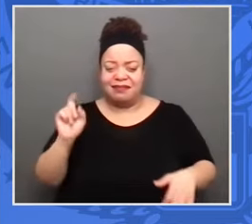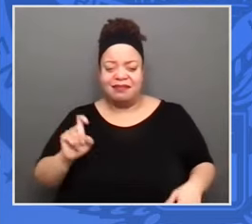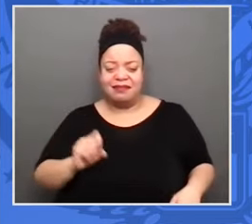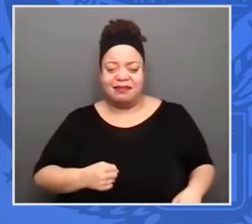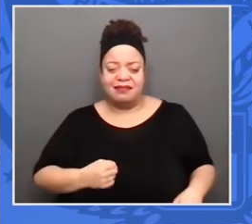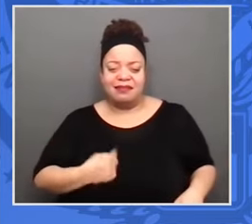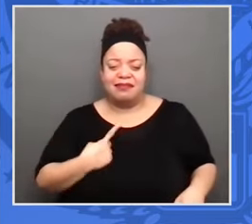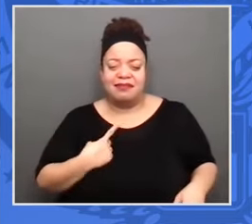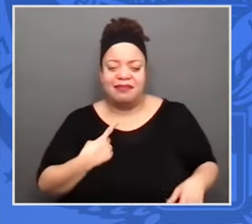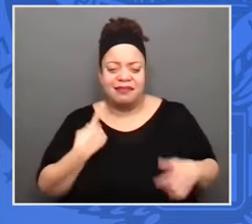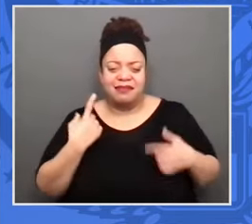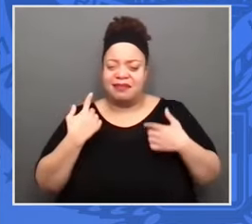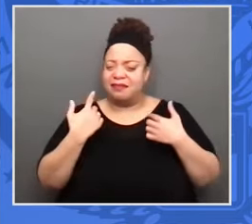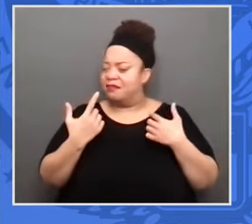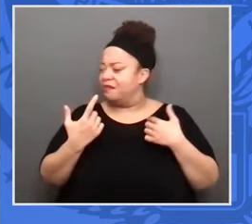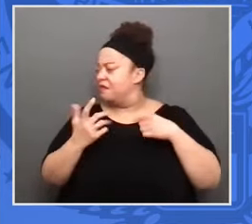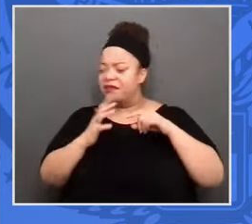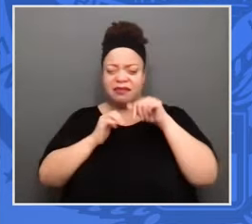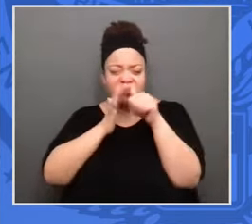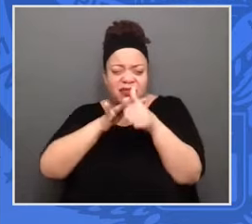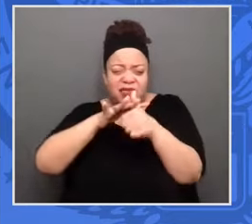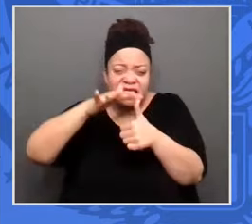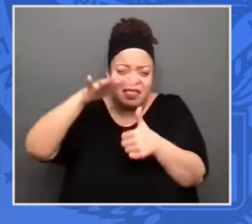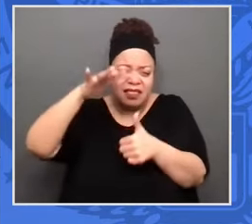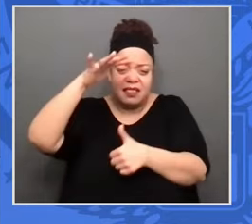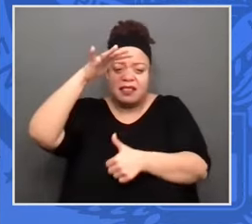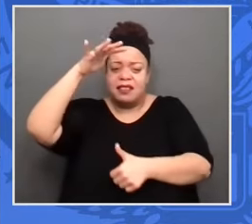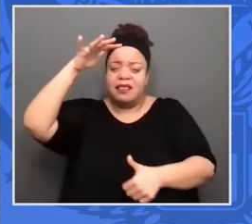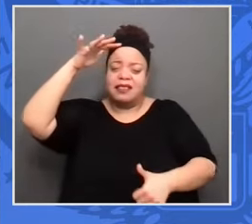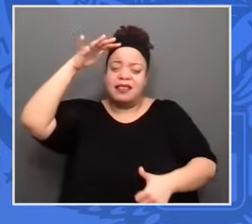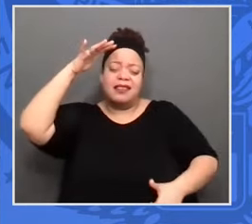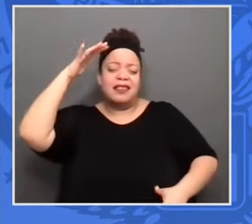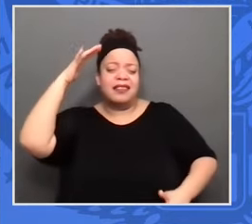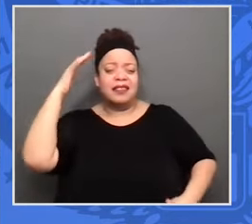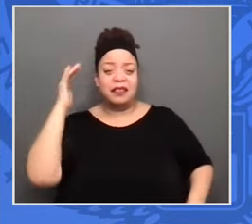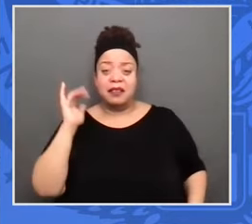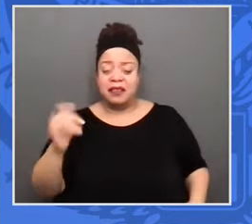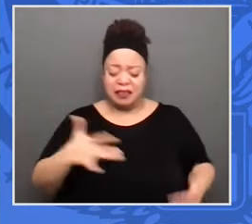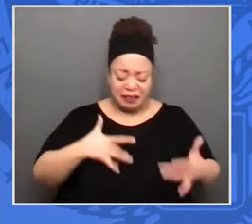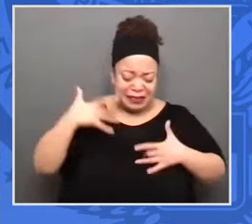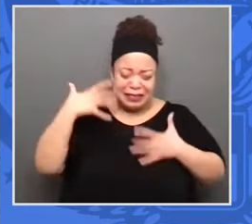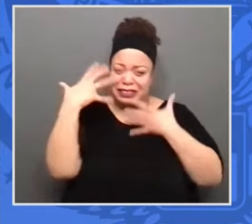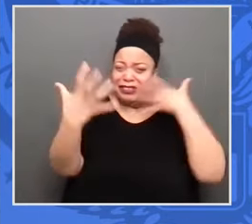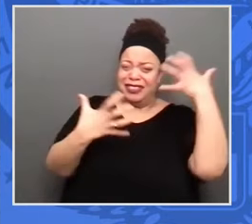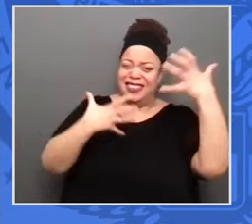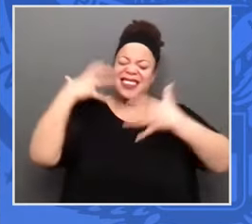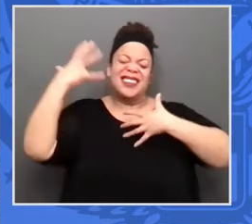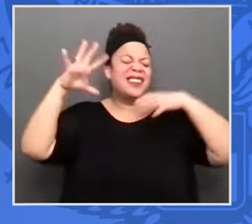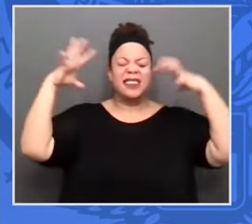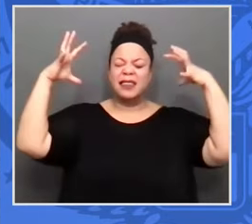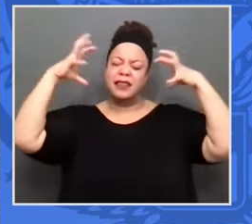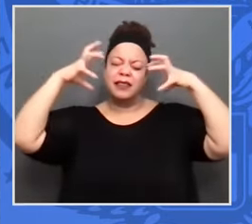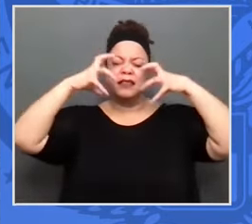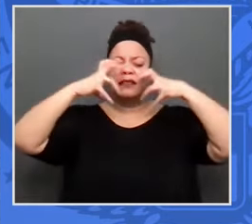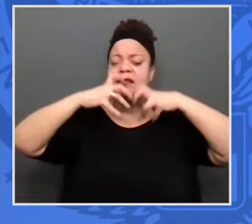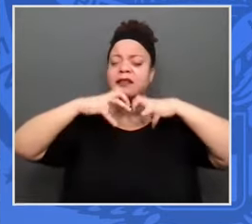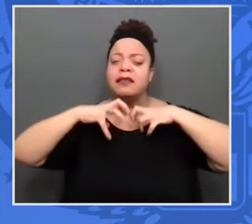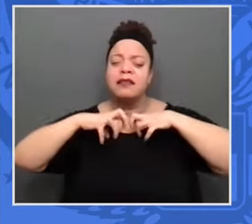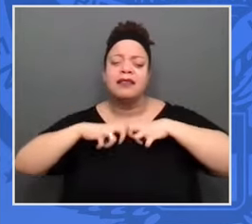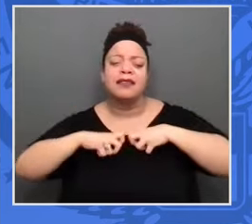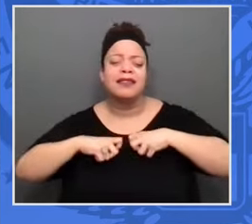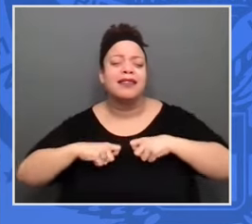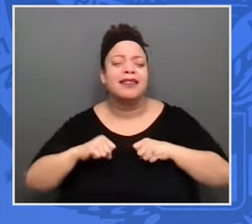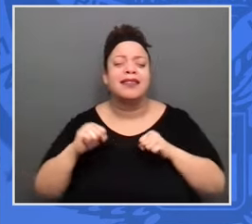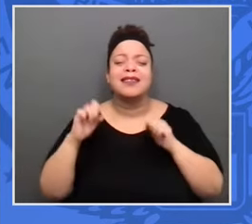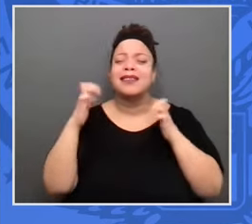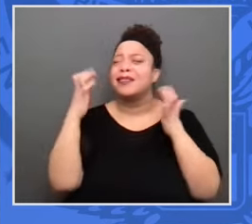Do you ever feel already buried deep, 6 feet under screens, but no one seems to hear a thing? Do